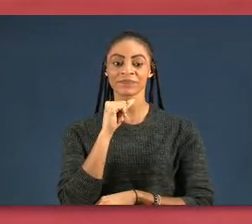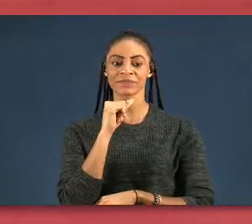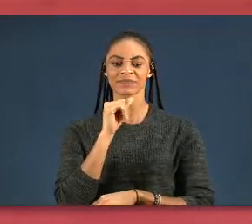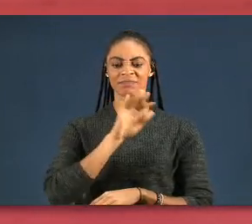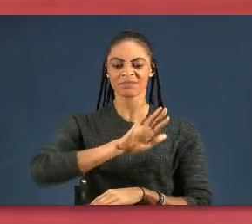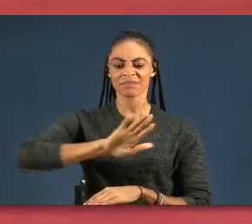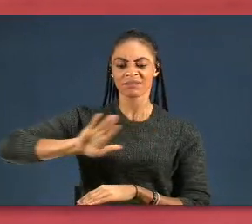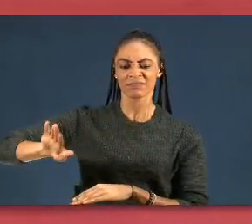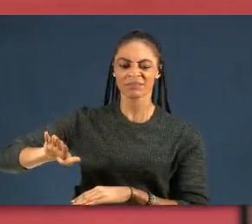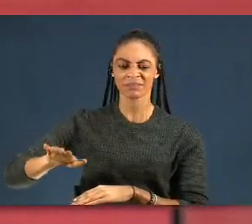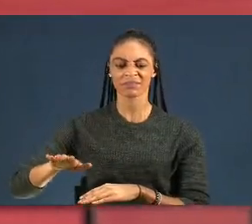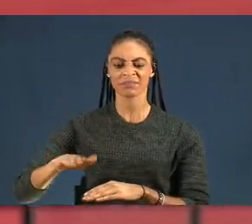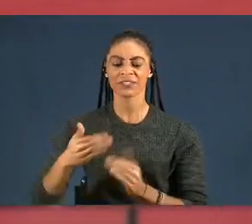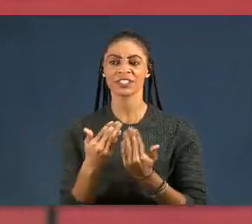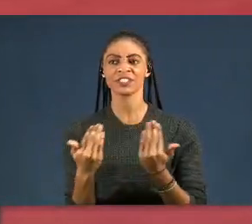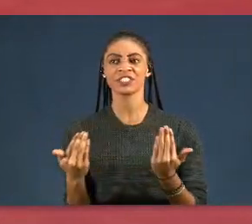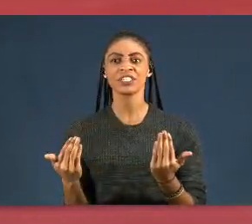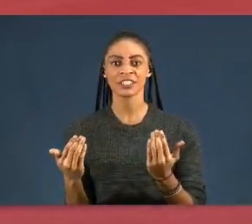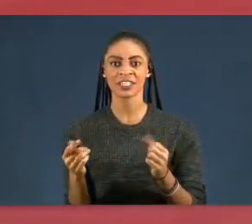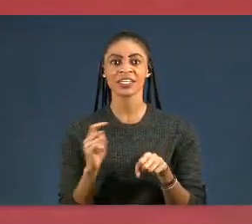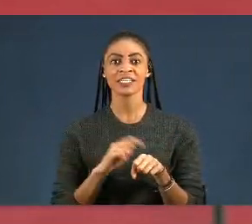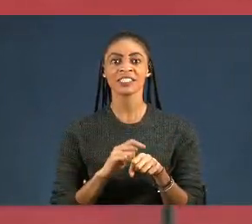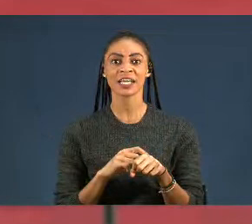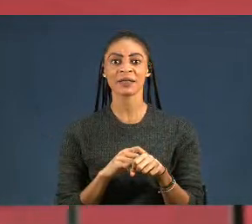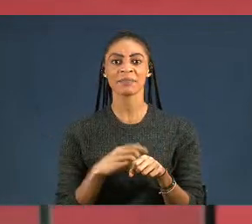na tai, wakatoe tai?